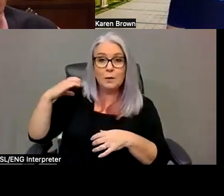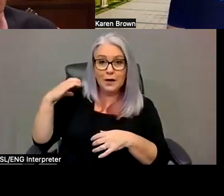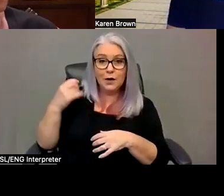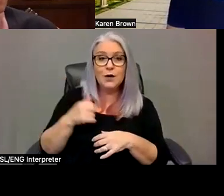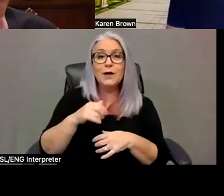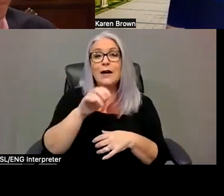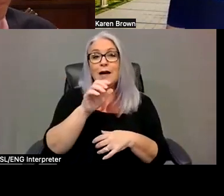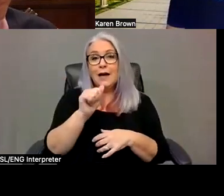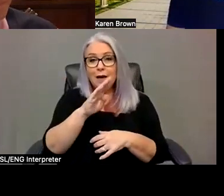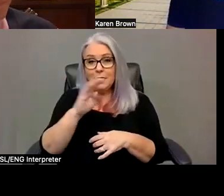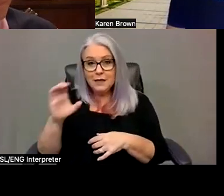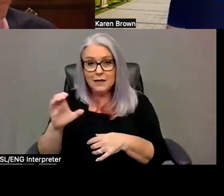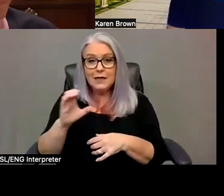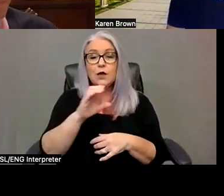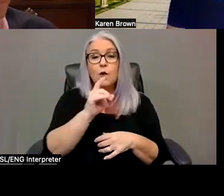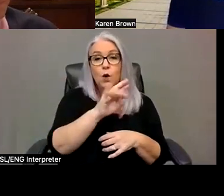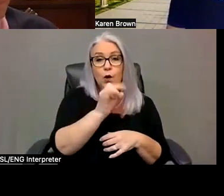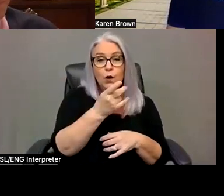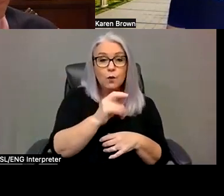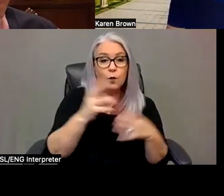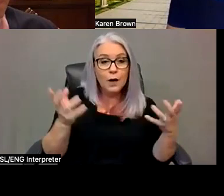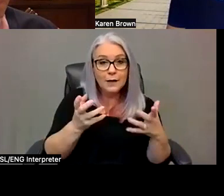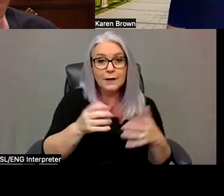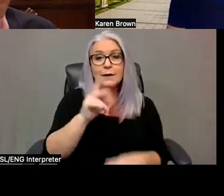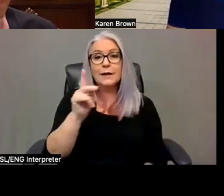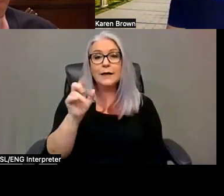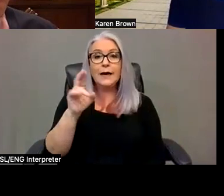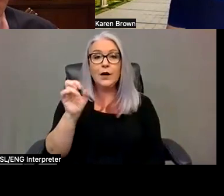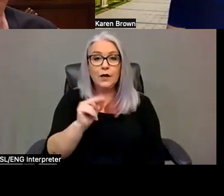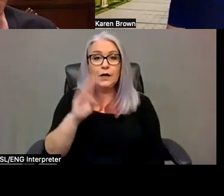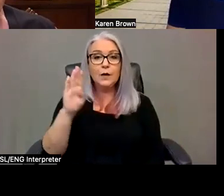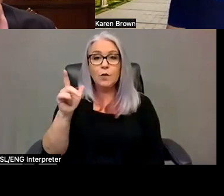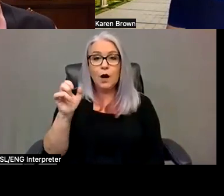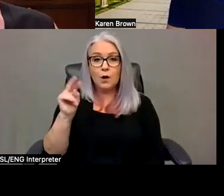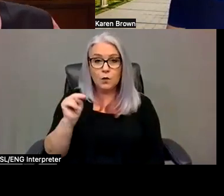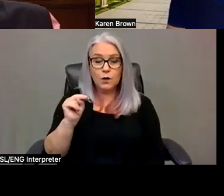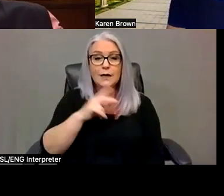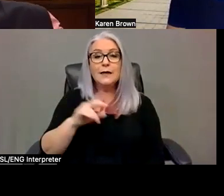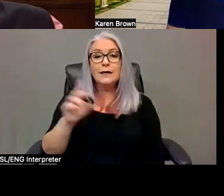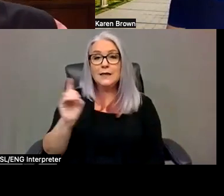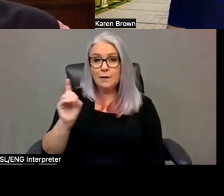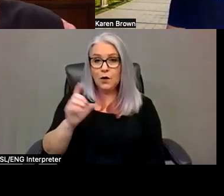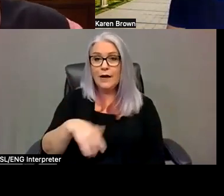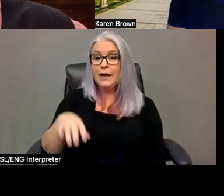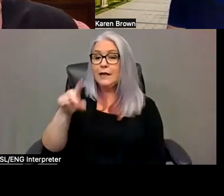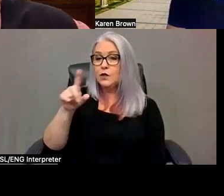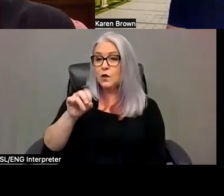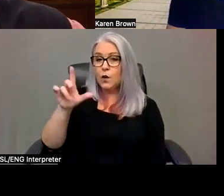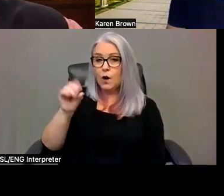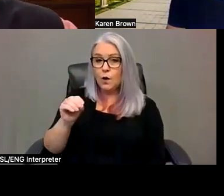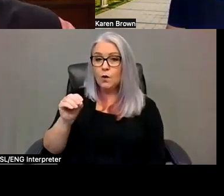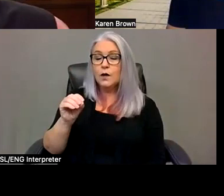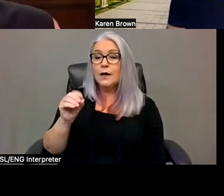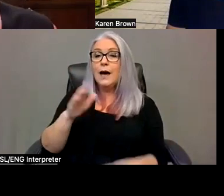alphabetical order. Your candidates are Karen Brown, running on the Democratic line, and Douglas J. Zollo, running on the